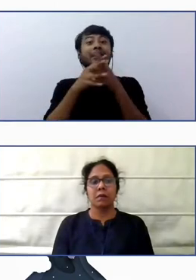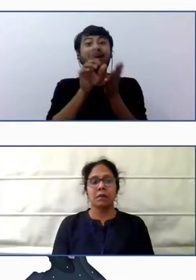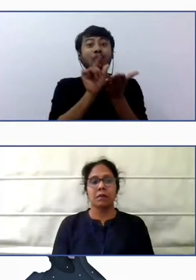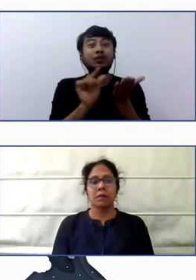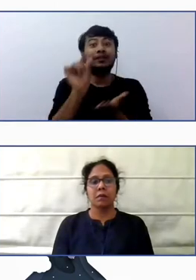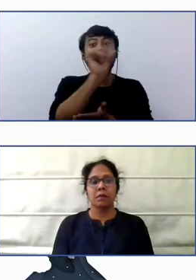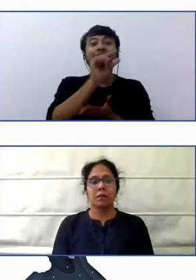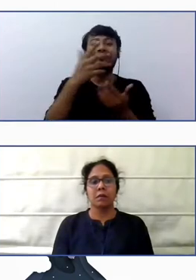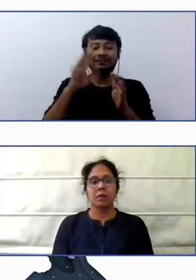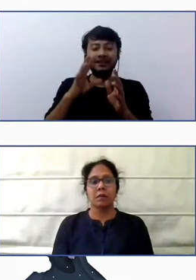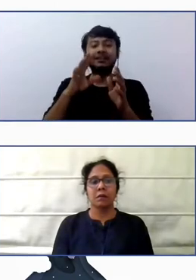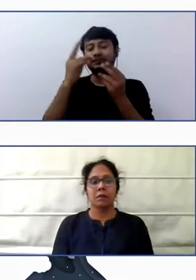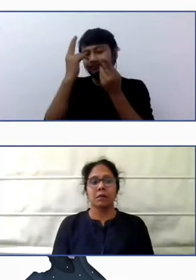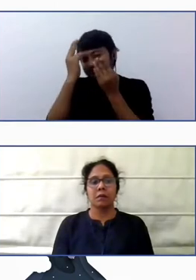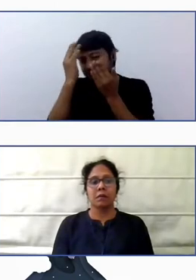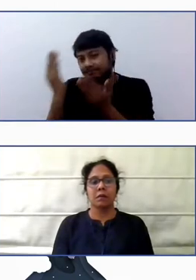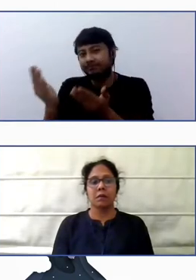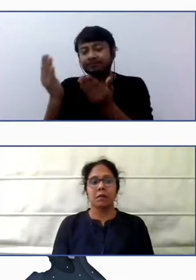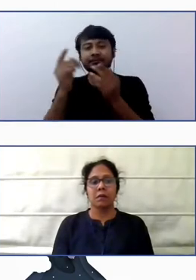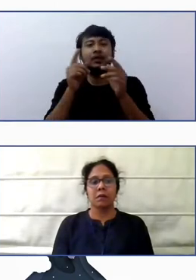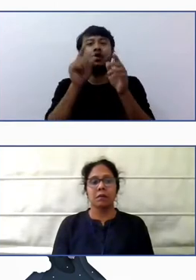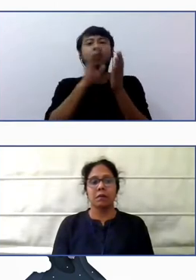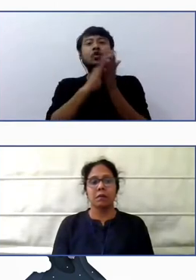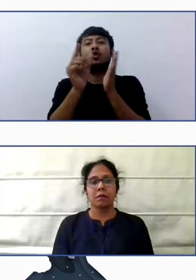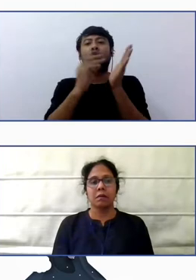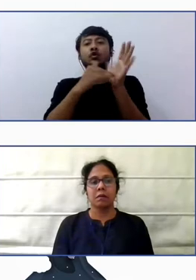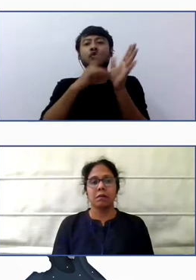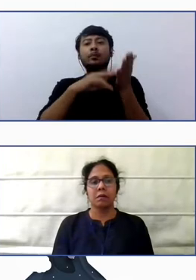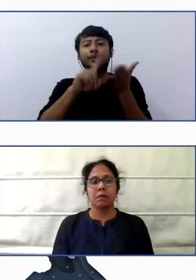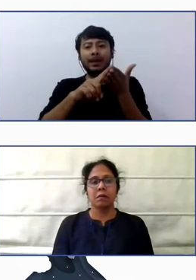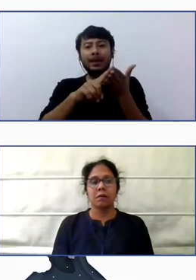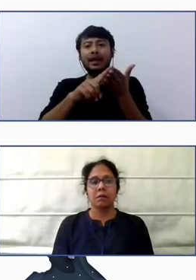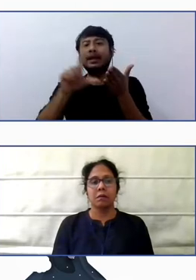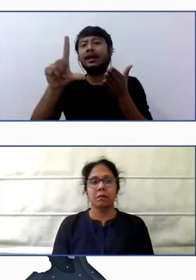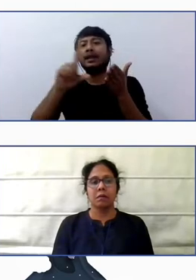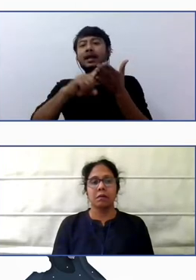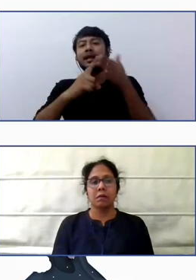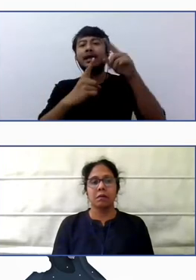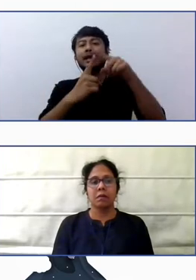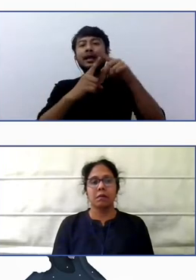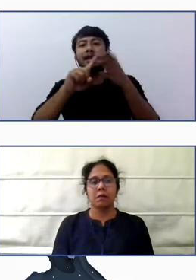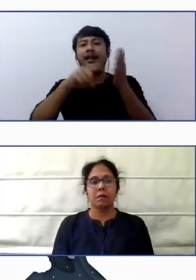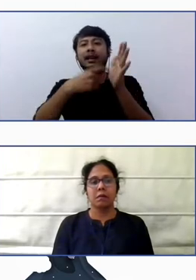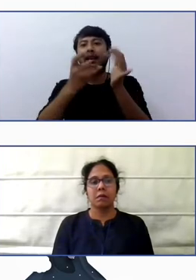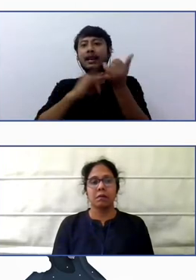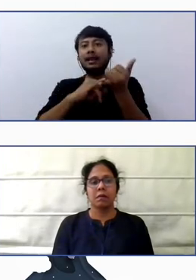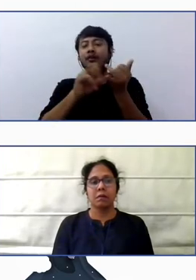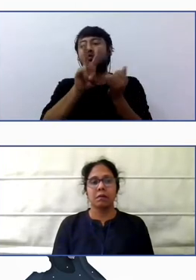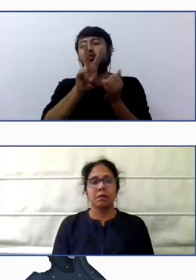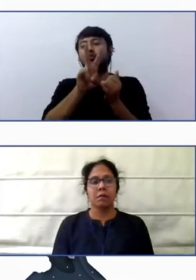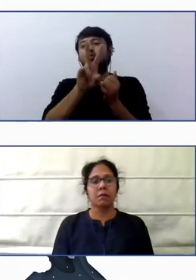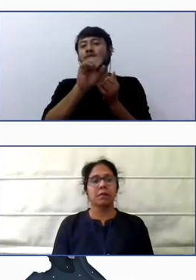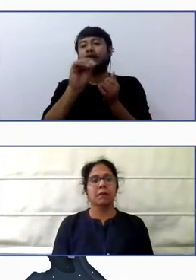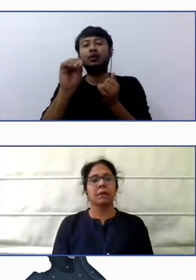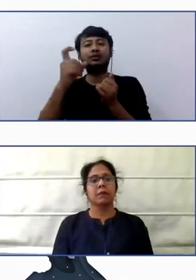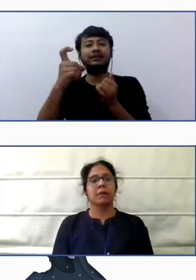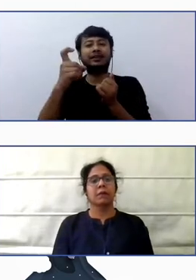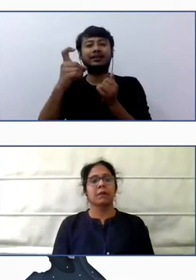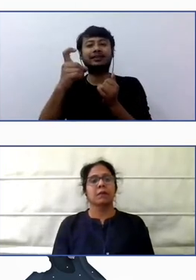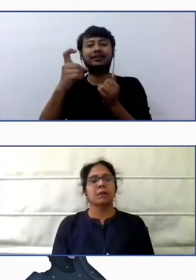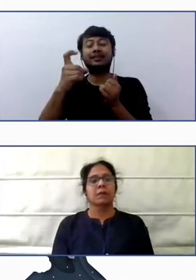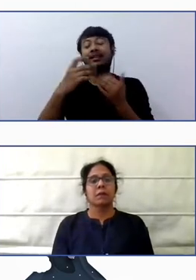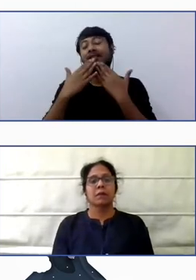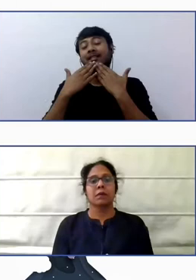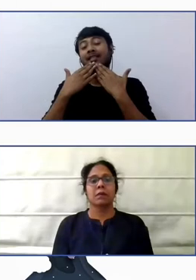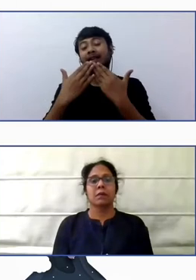Doctorate of Humane Letters in 2011. It's our privilege to have you here, Harish. A warm welcome to you. We will be taking a